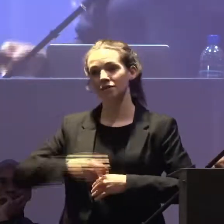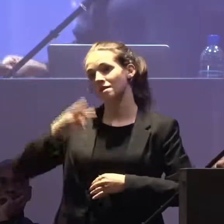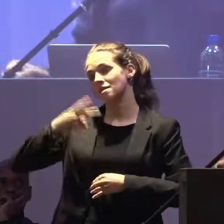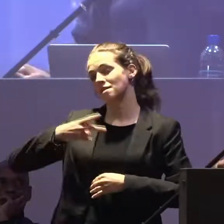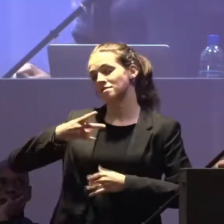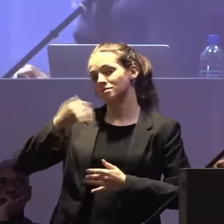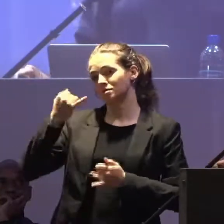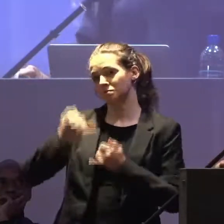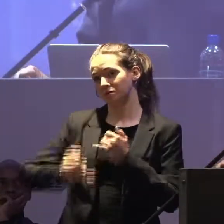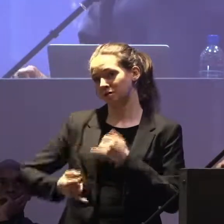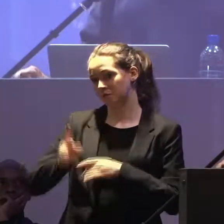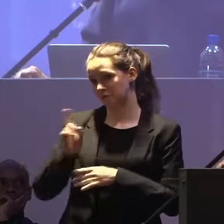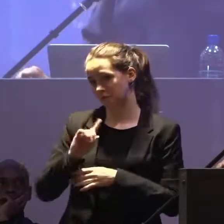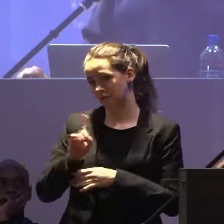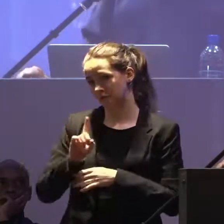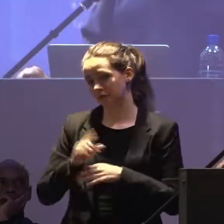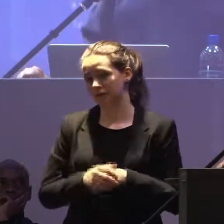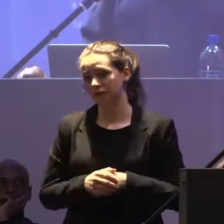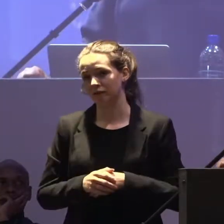that